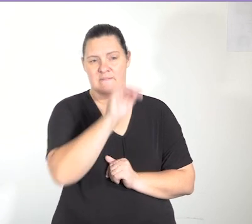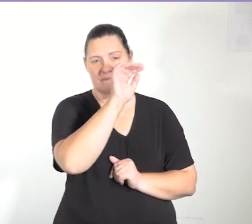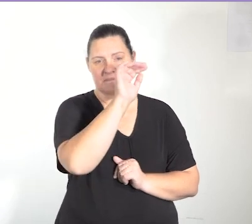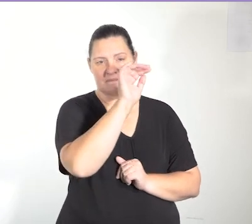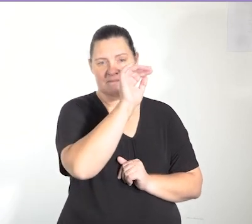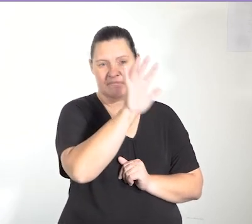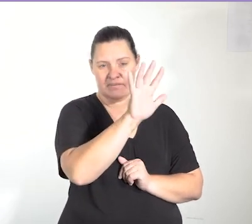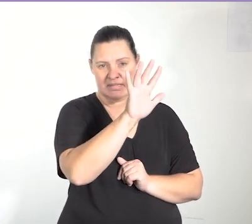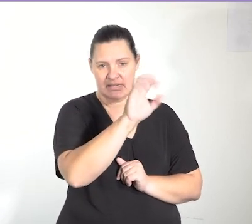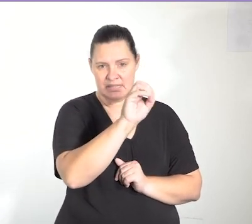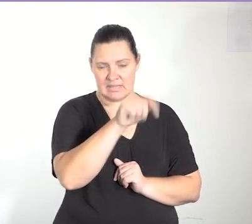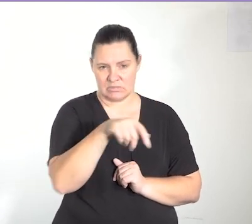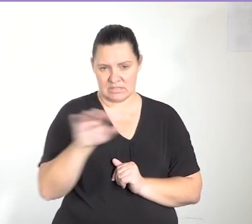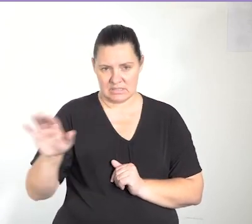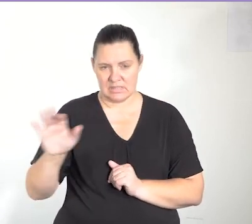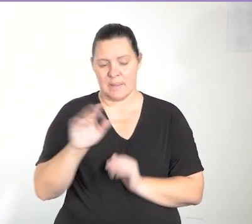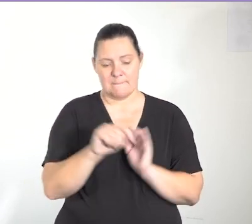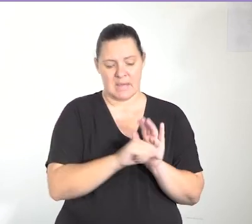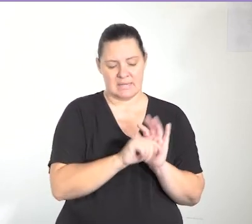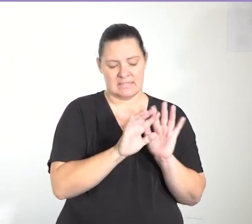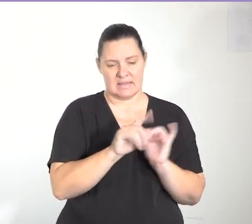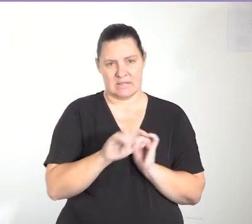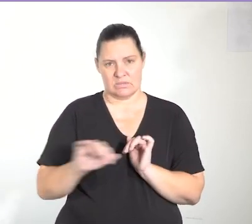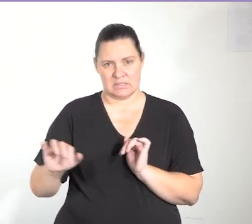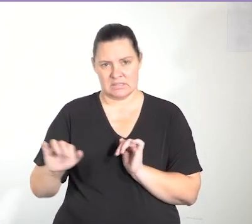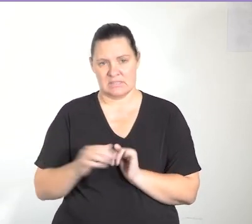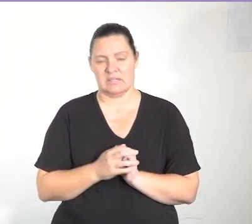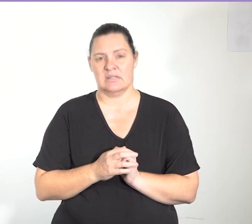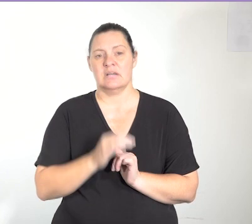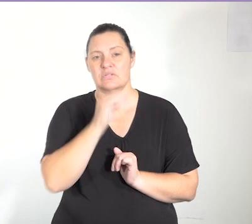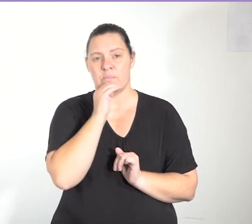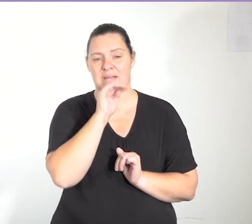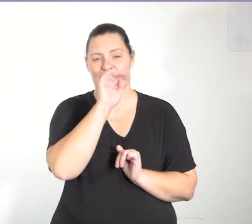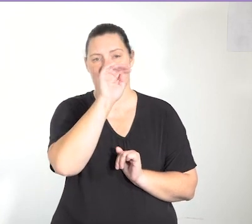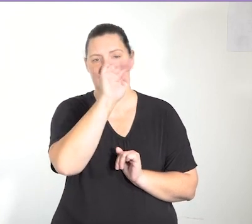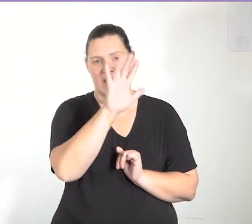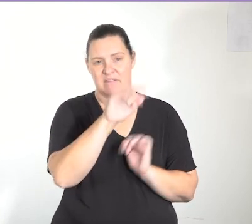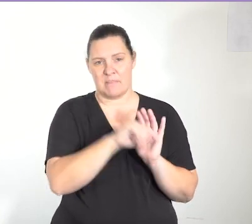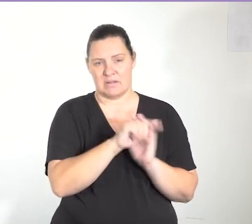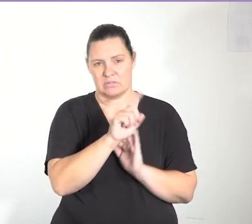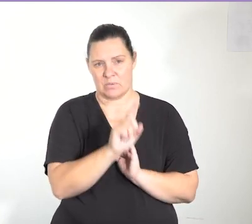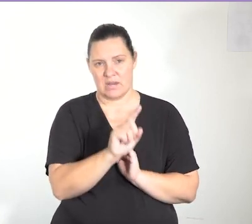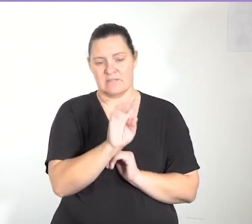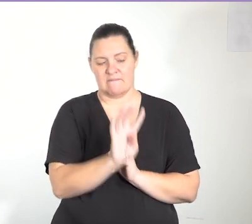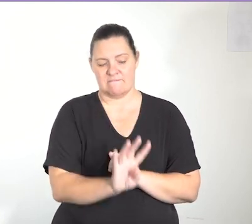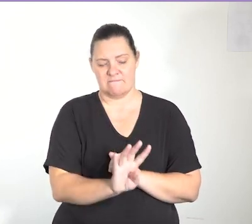have 50,000 minus 10,000. So 50,000 minus 10,000